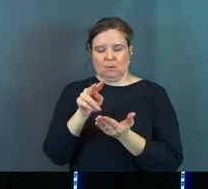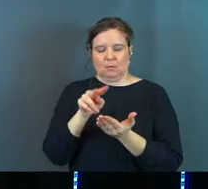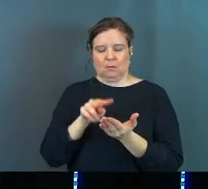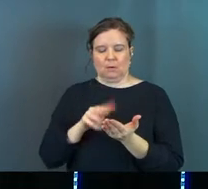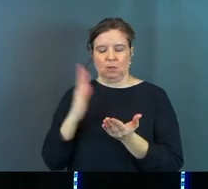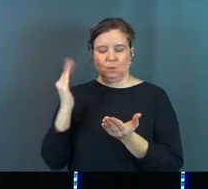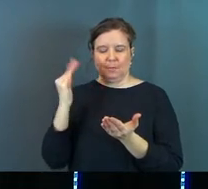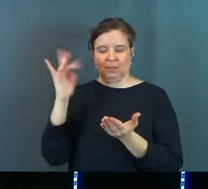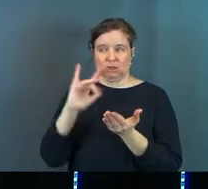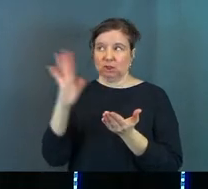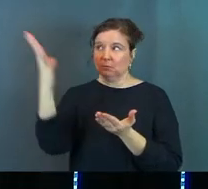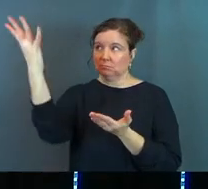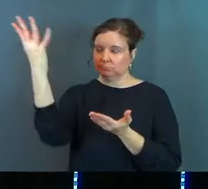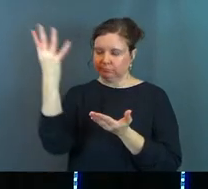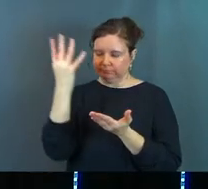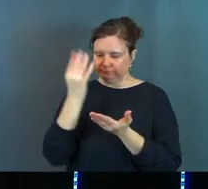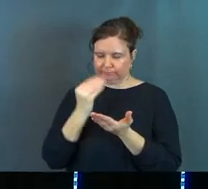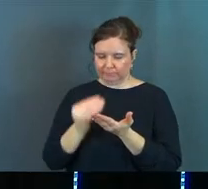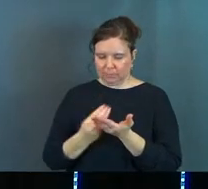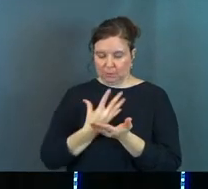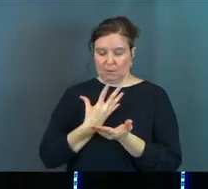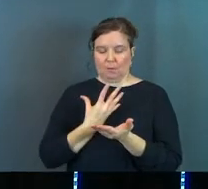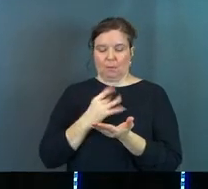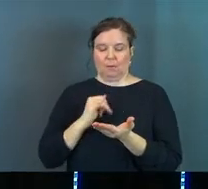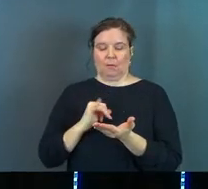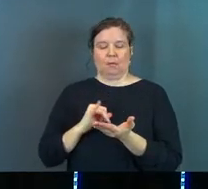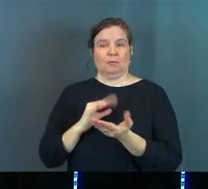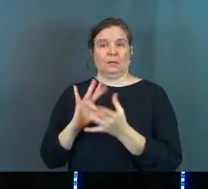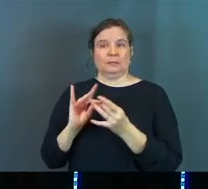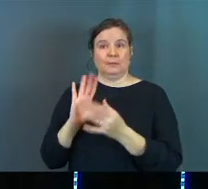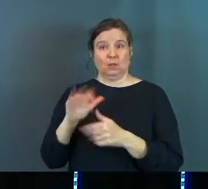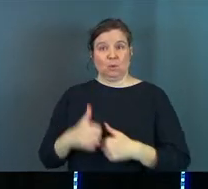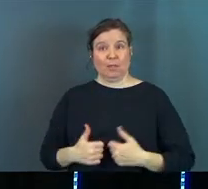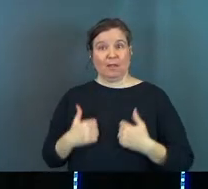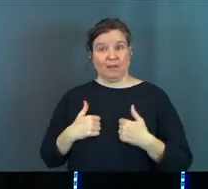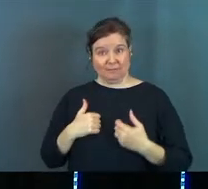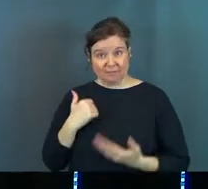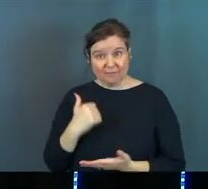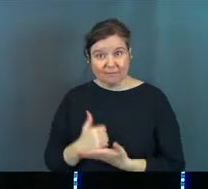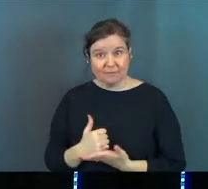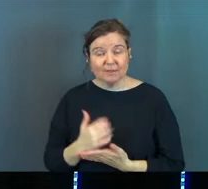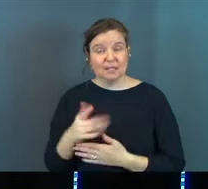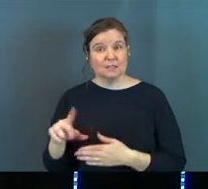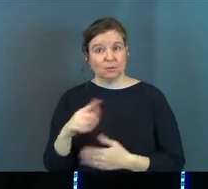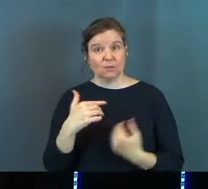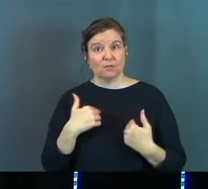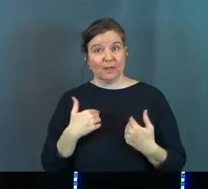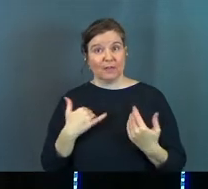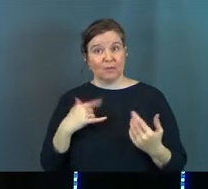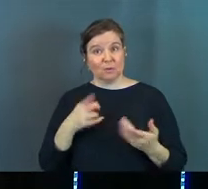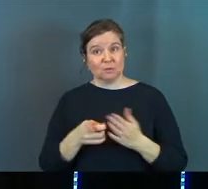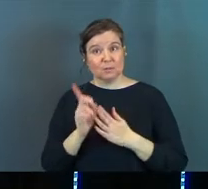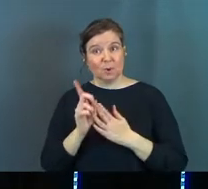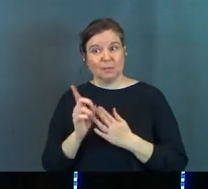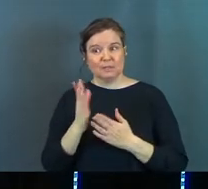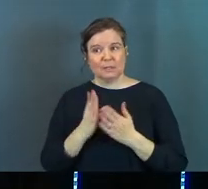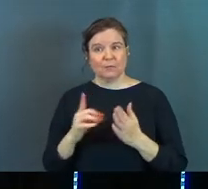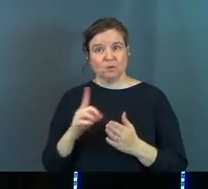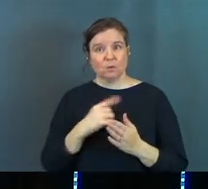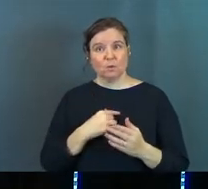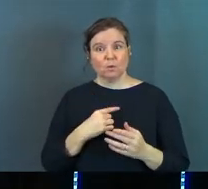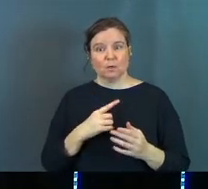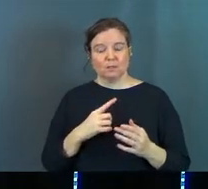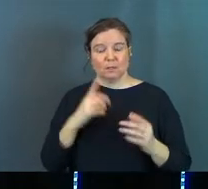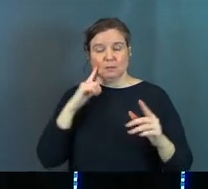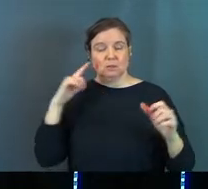you're expecting Jesus Christ to supernaturally speak into your life. Amen? And some of you guys have had those moments, and some of you guys have